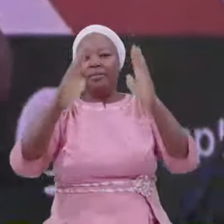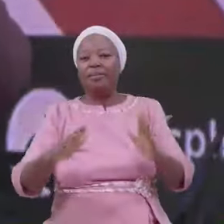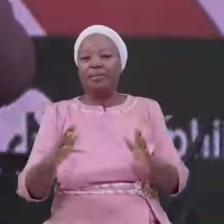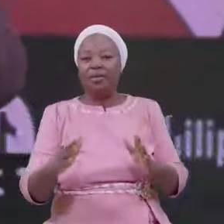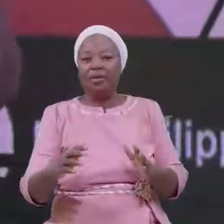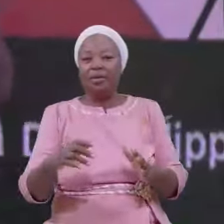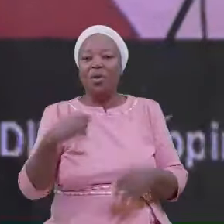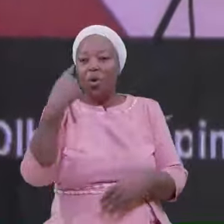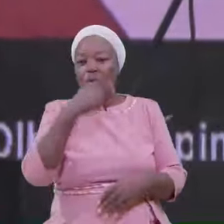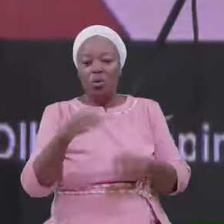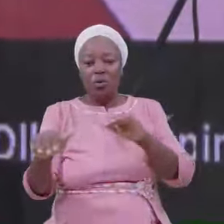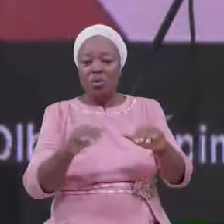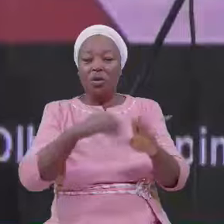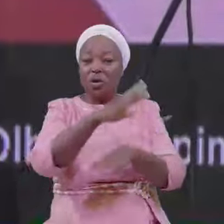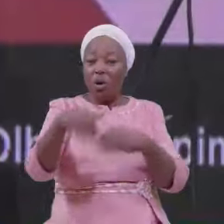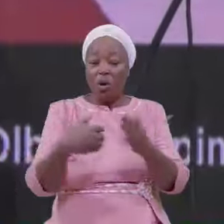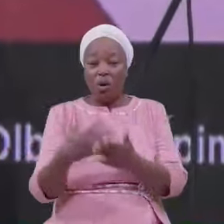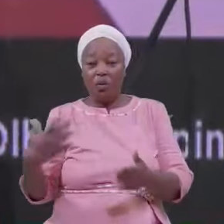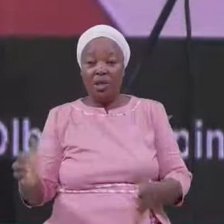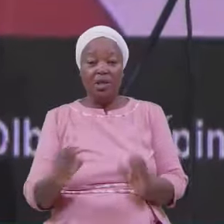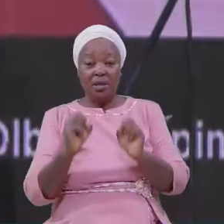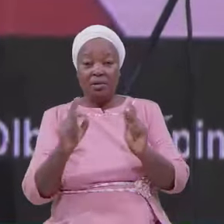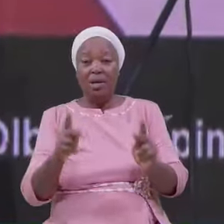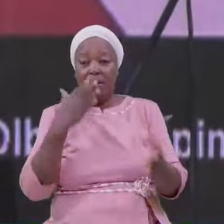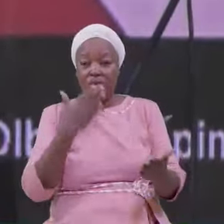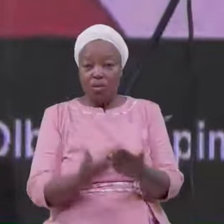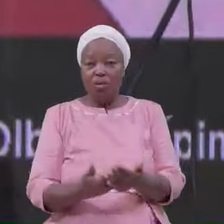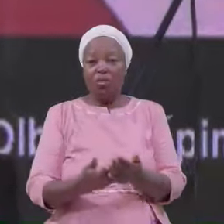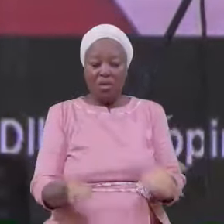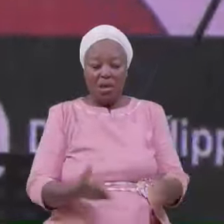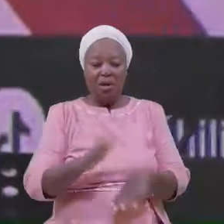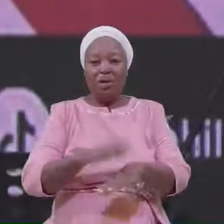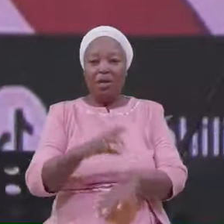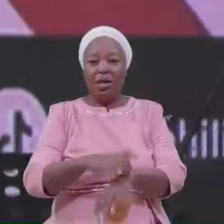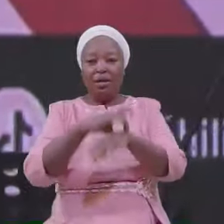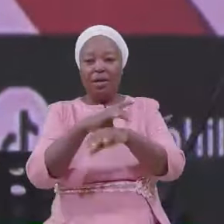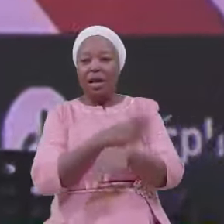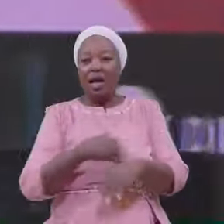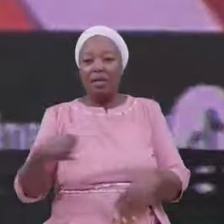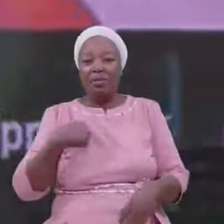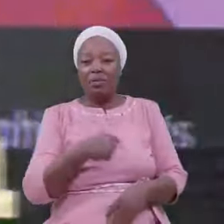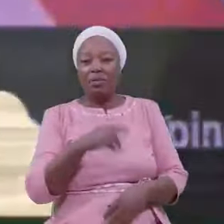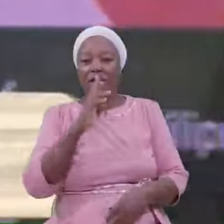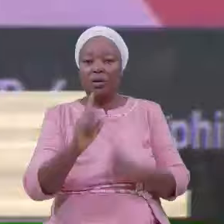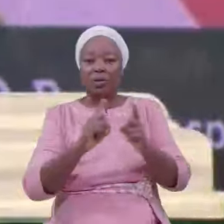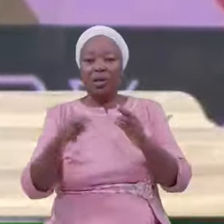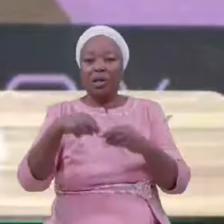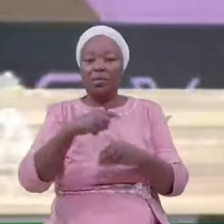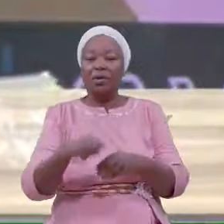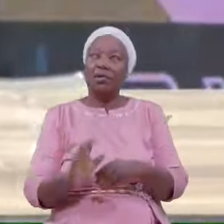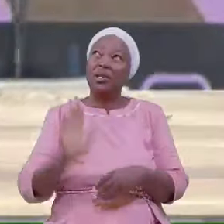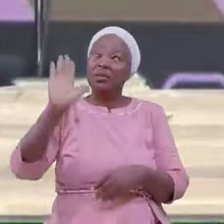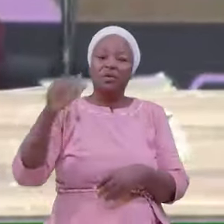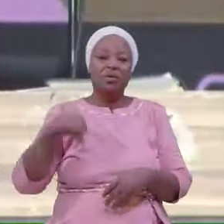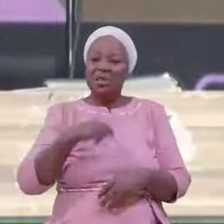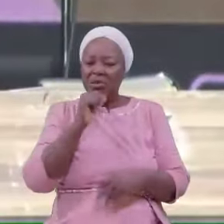all things well here on earth. And we're talking about him. We're not talking about me. We're